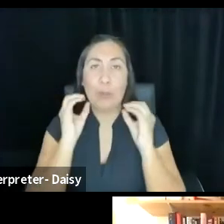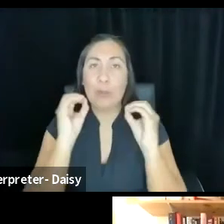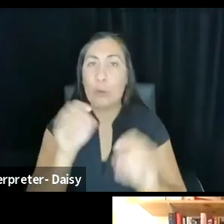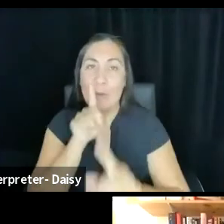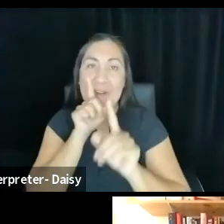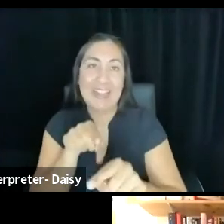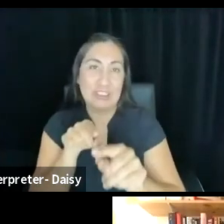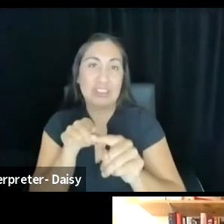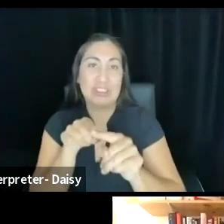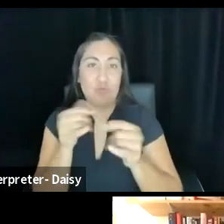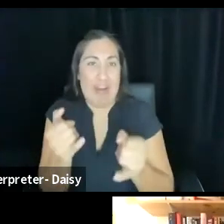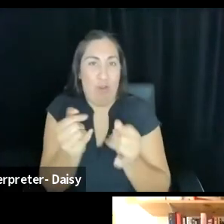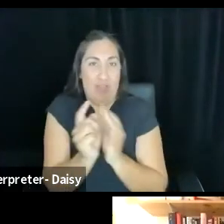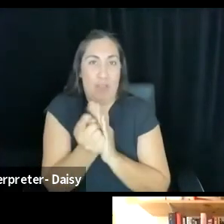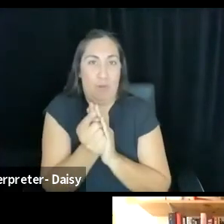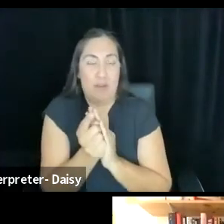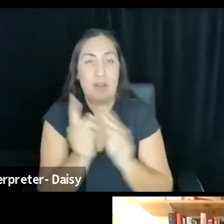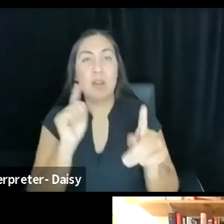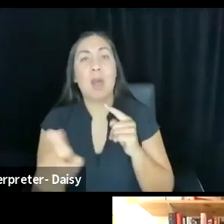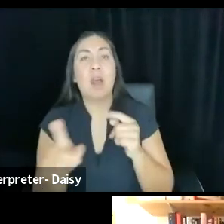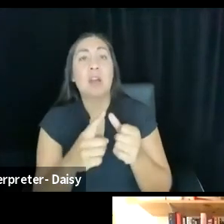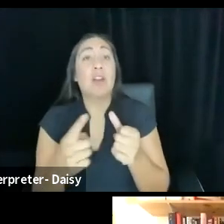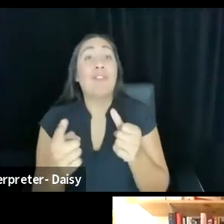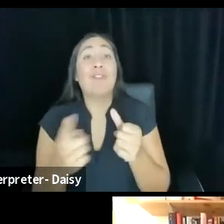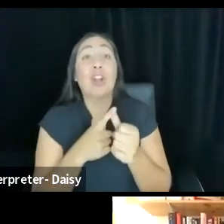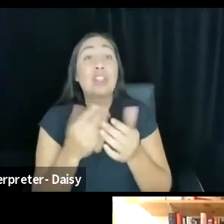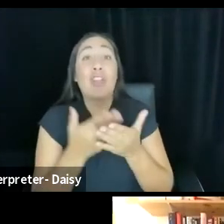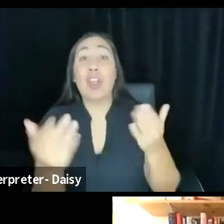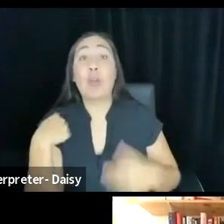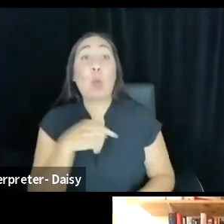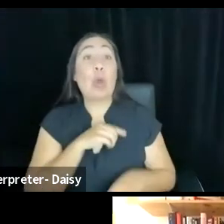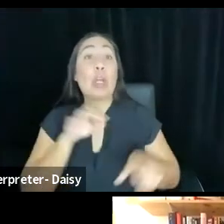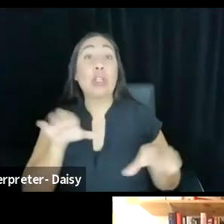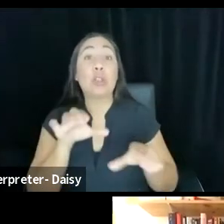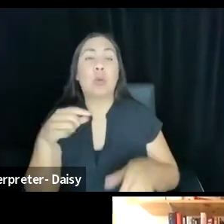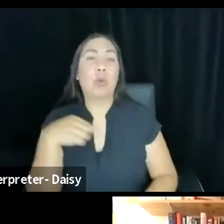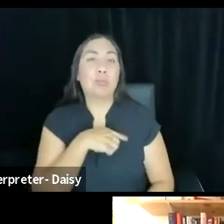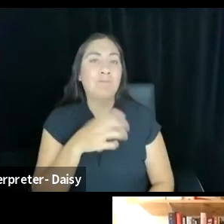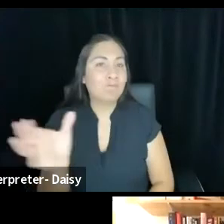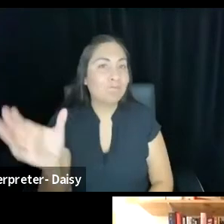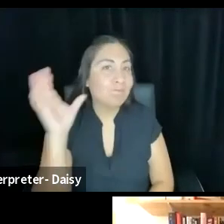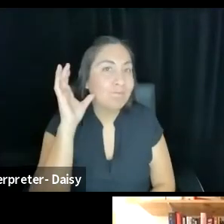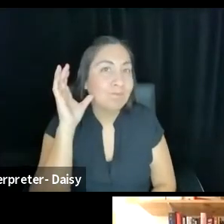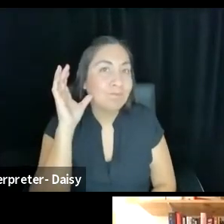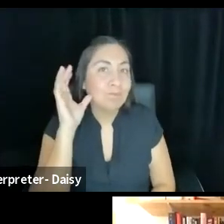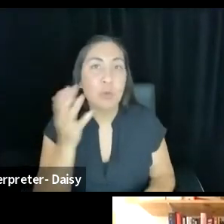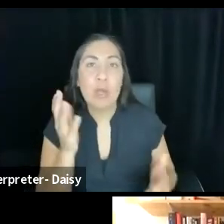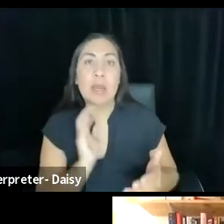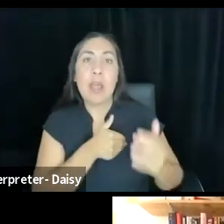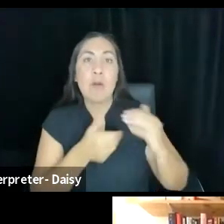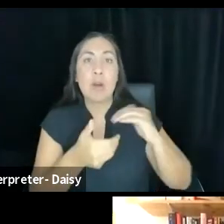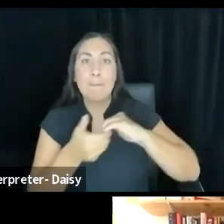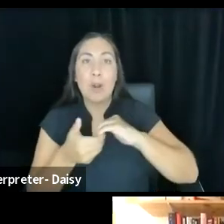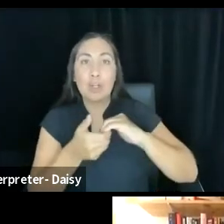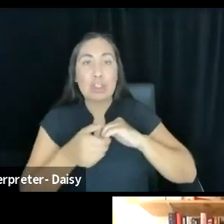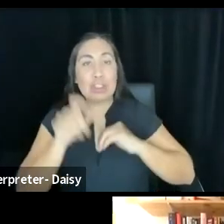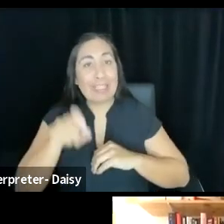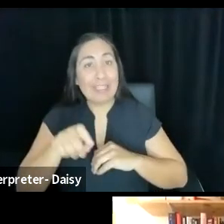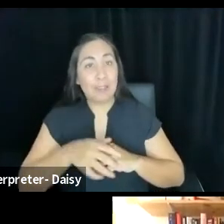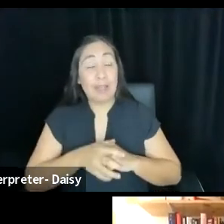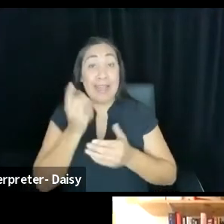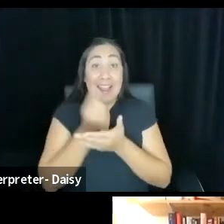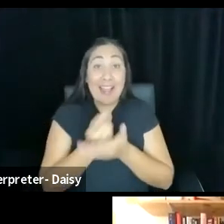are first and foremost listening to what our partners need. Last week, one of our partner organizations was the very last